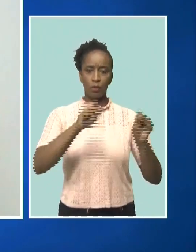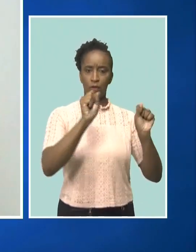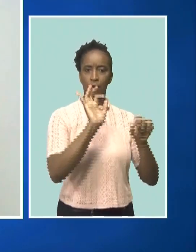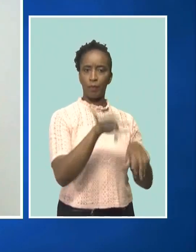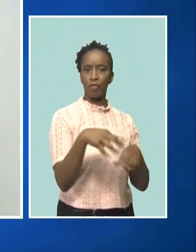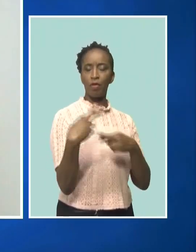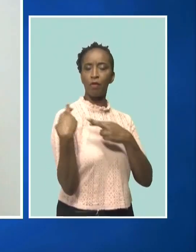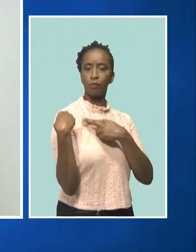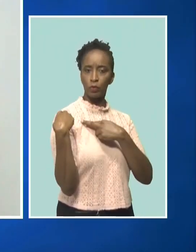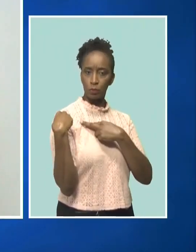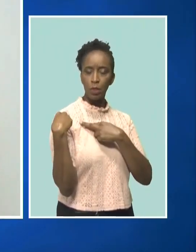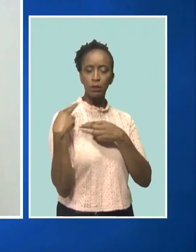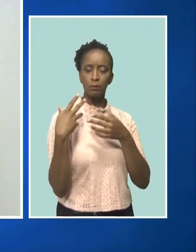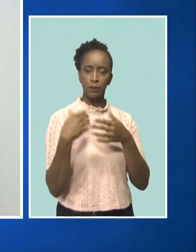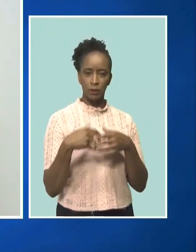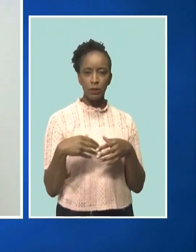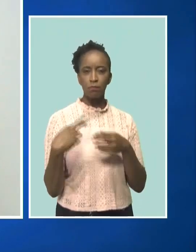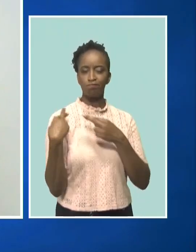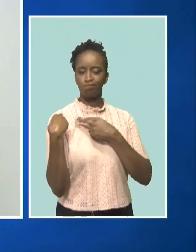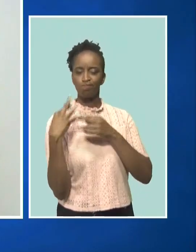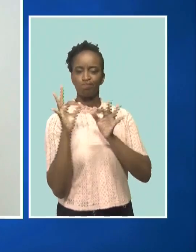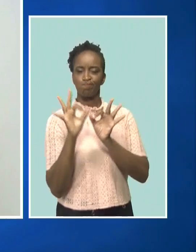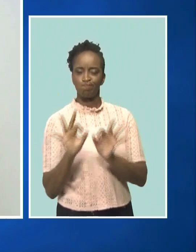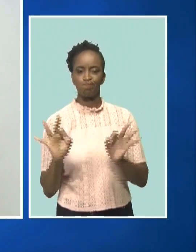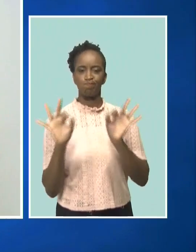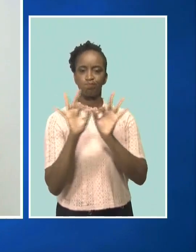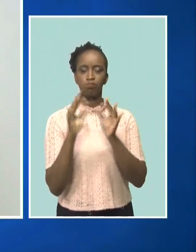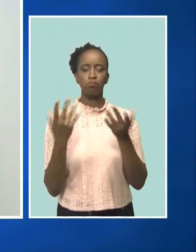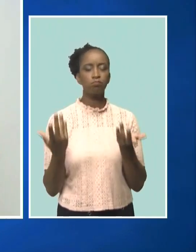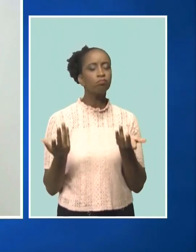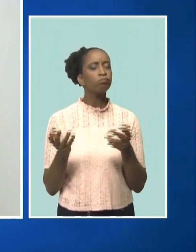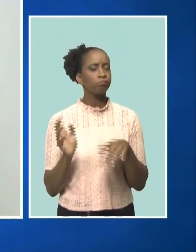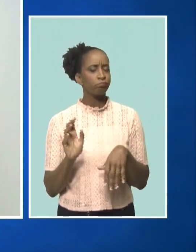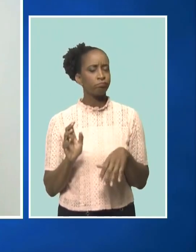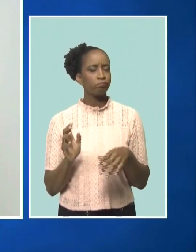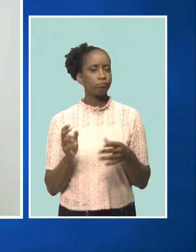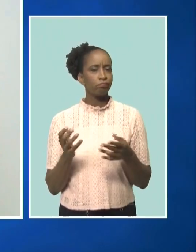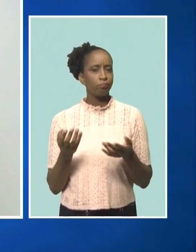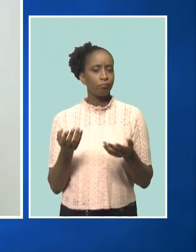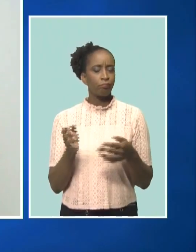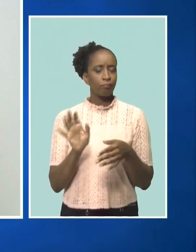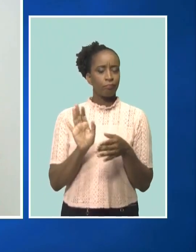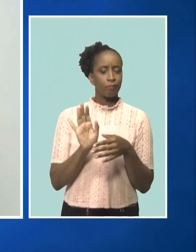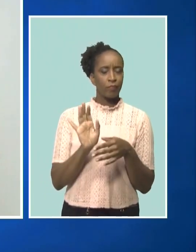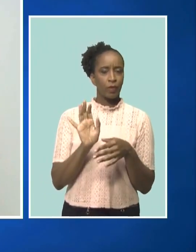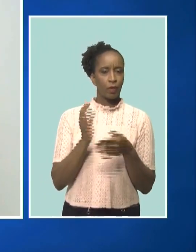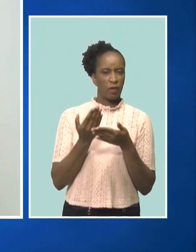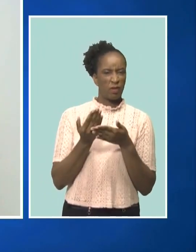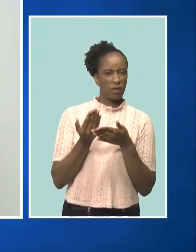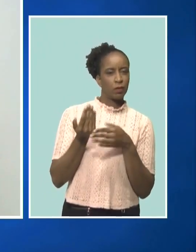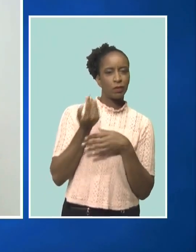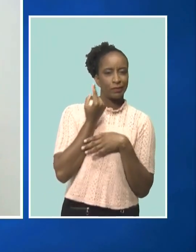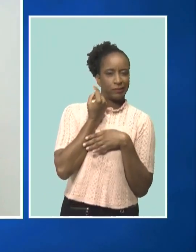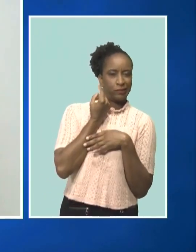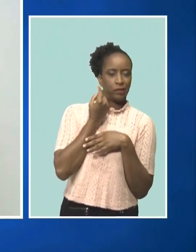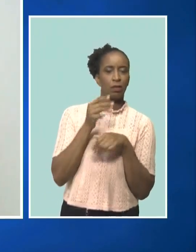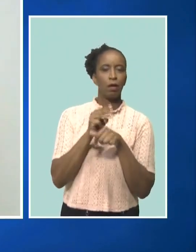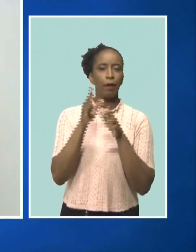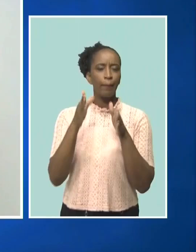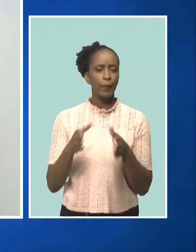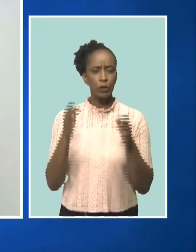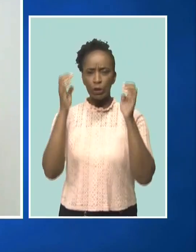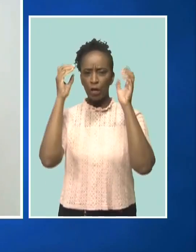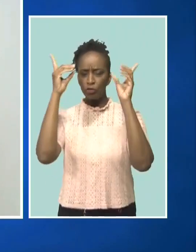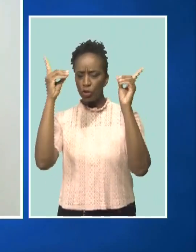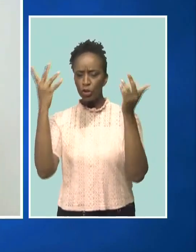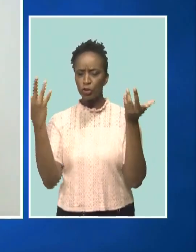to why the current minister, the former Minister of Education, was removed, I think is a reasonable question that people will